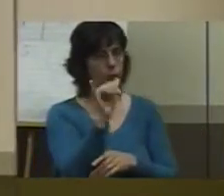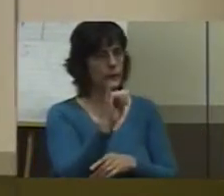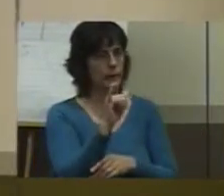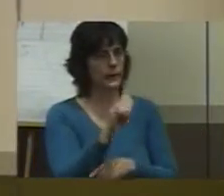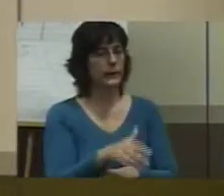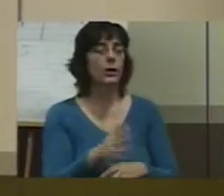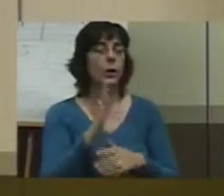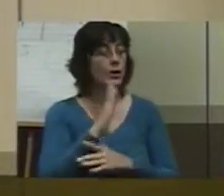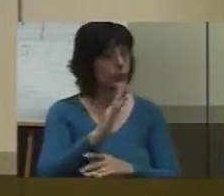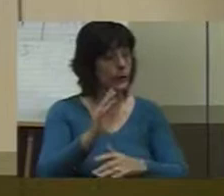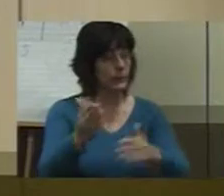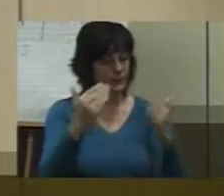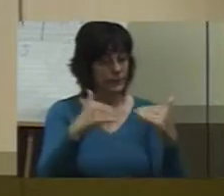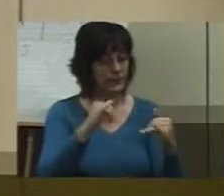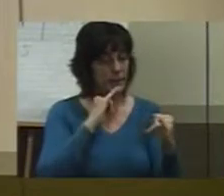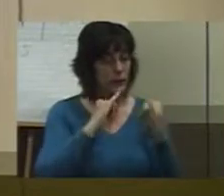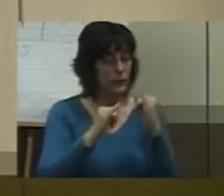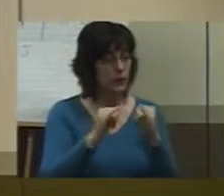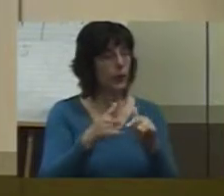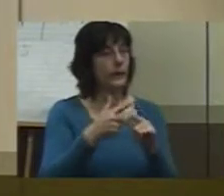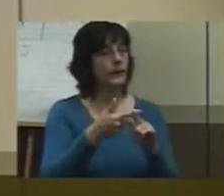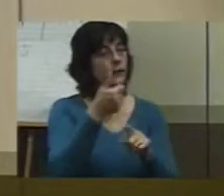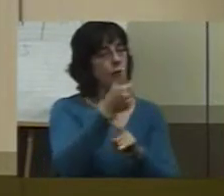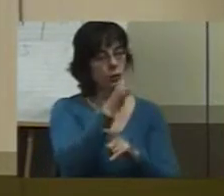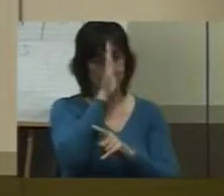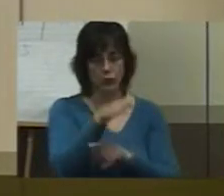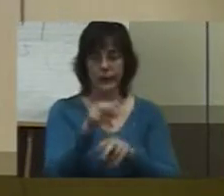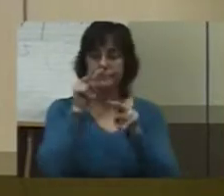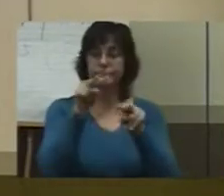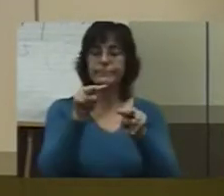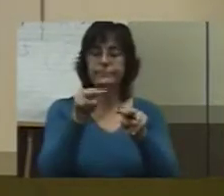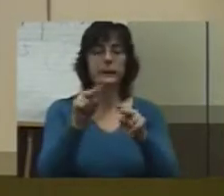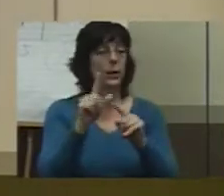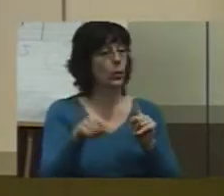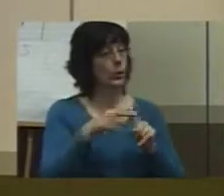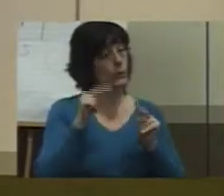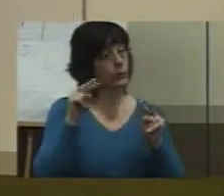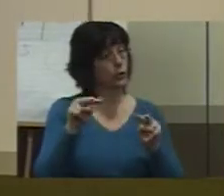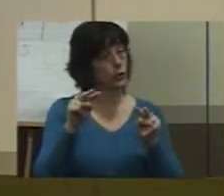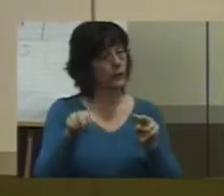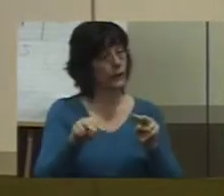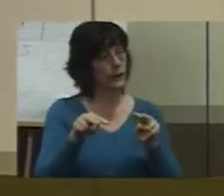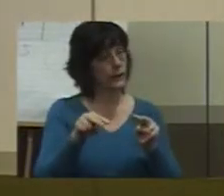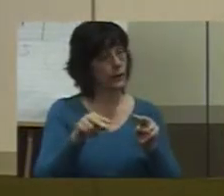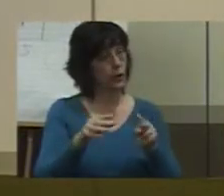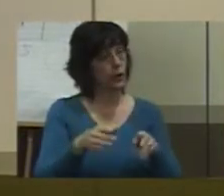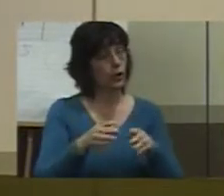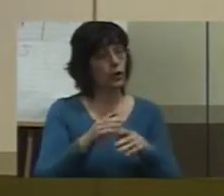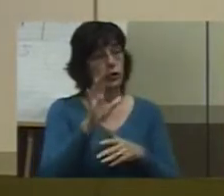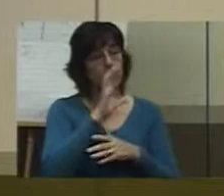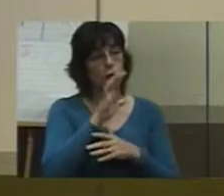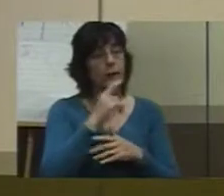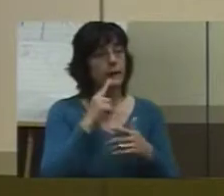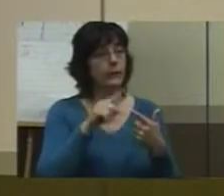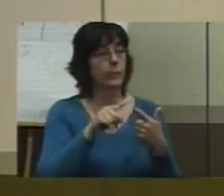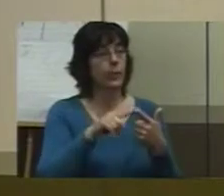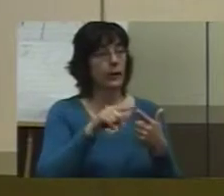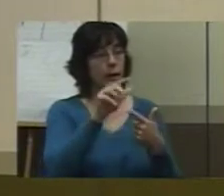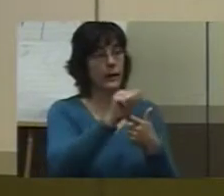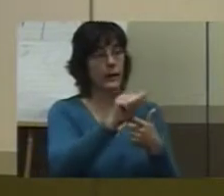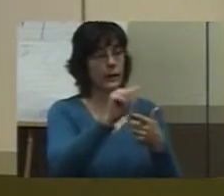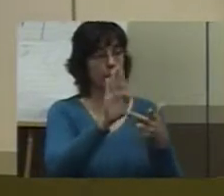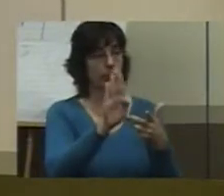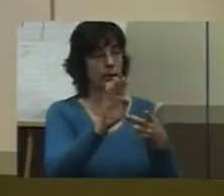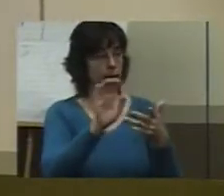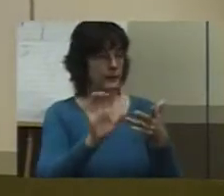going to do your interviews and then your direct observation. And when you're observing, you're going to be looking at the A,